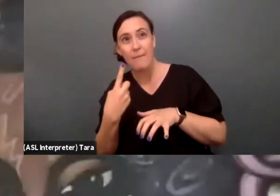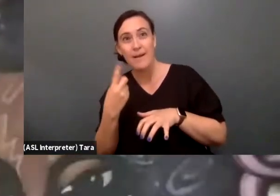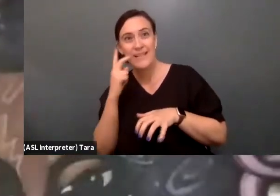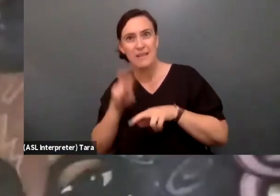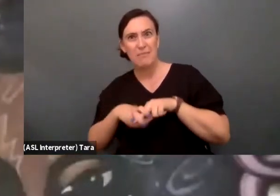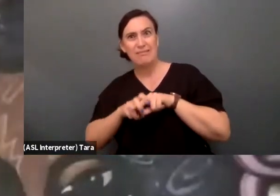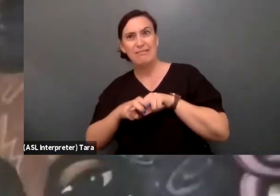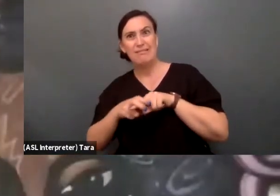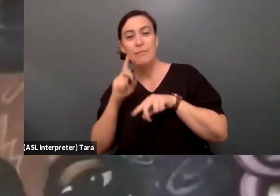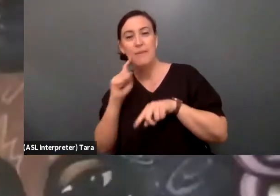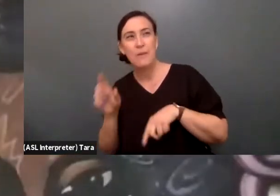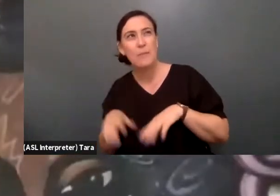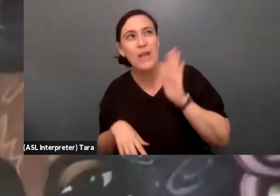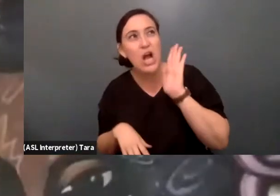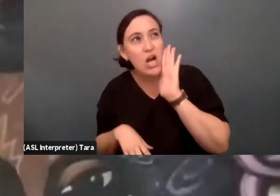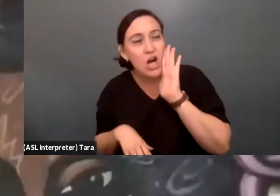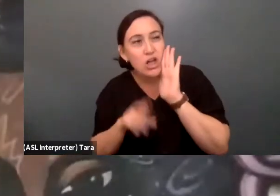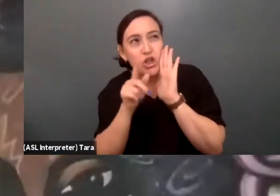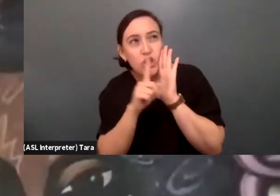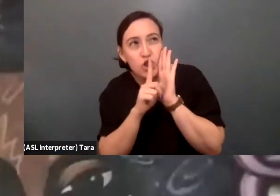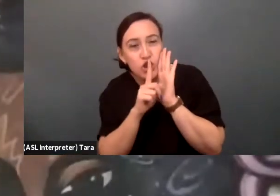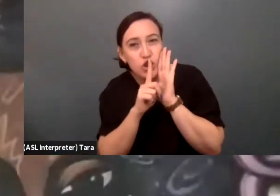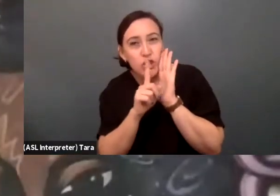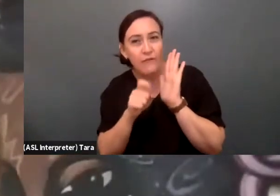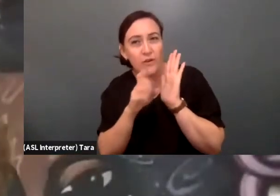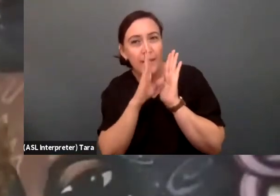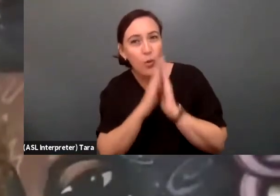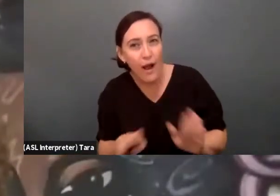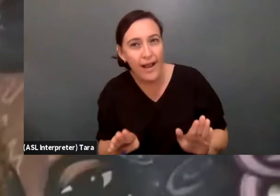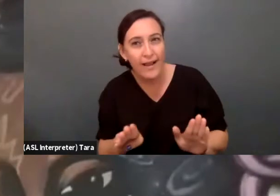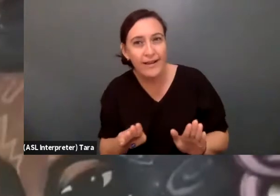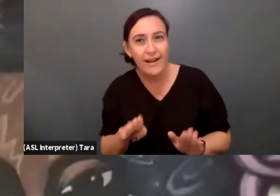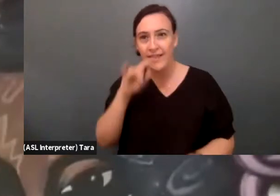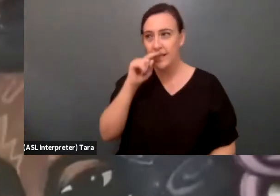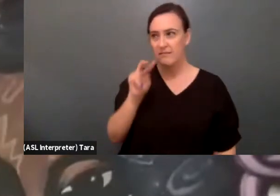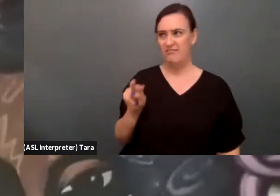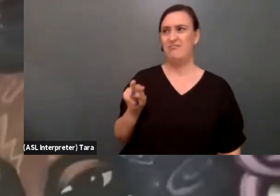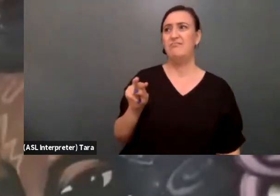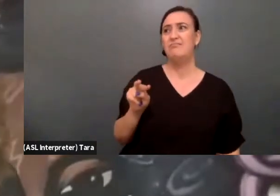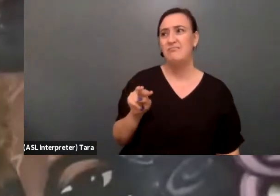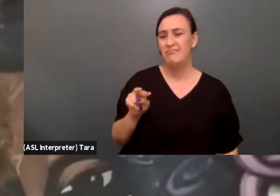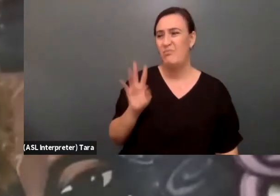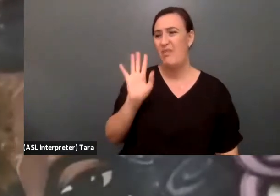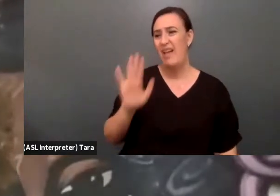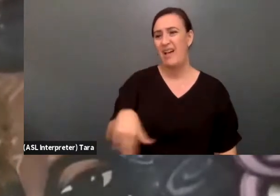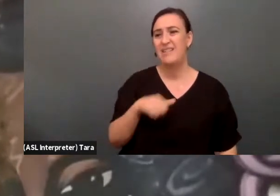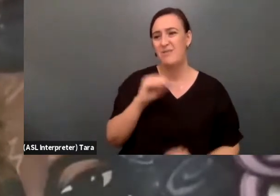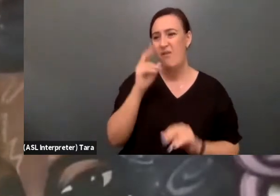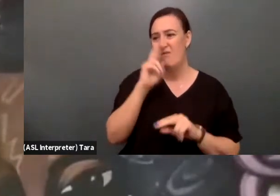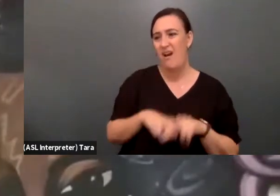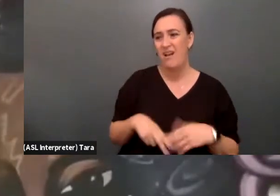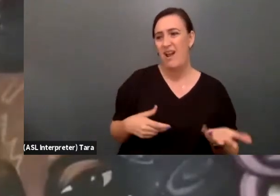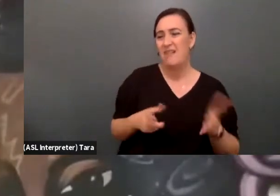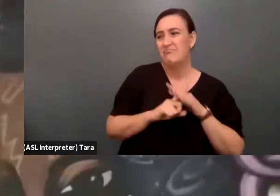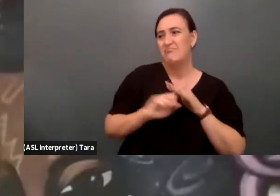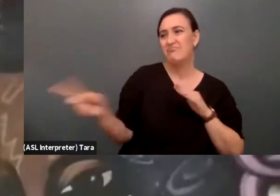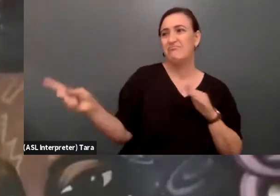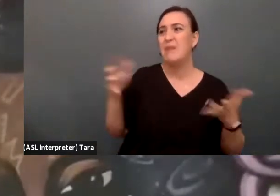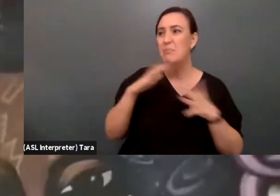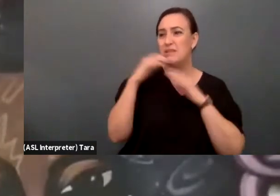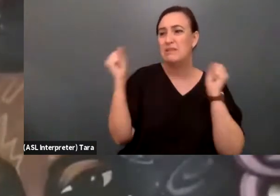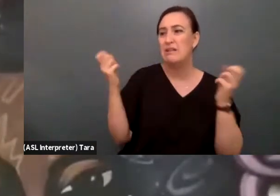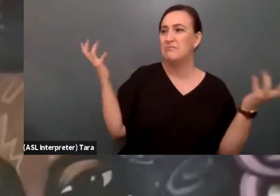shh. Which, to the kid would bum them out, be like, well, I don't want to be here, get me out of this place. I hate